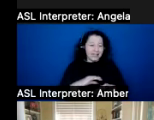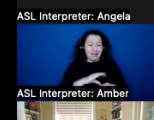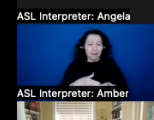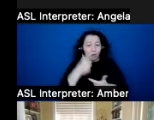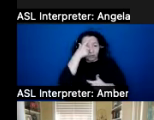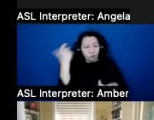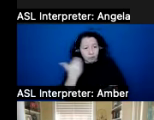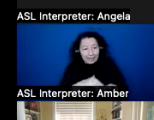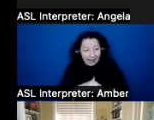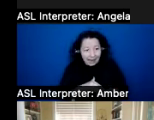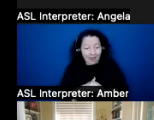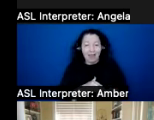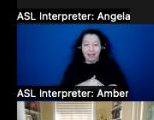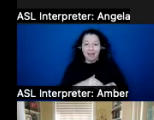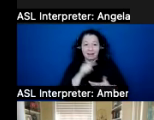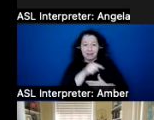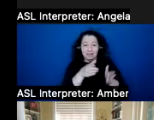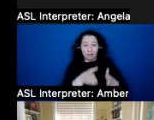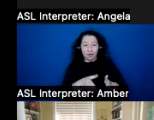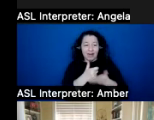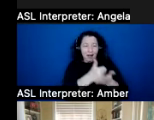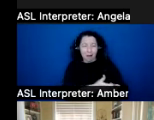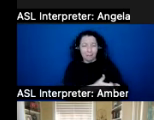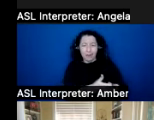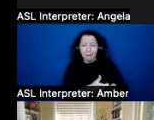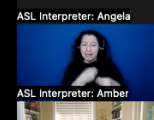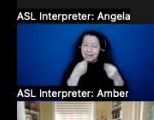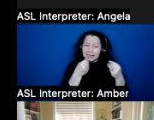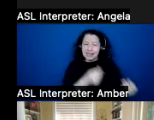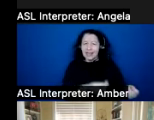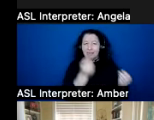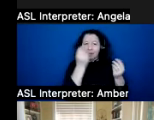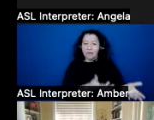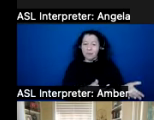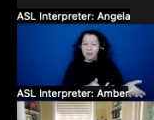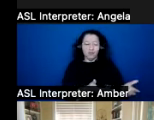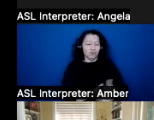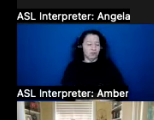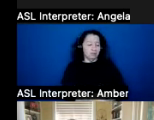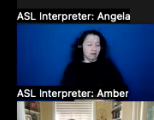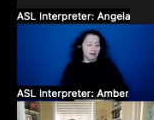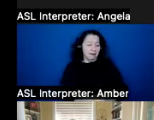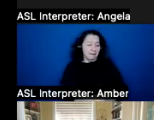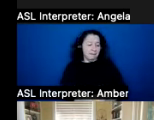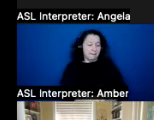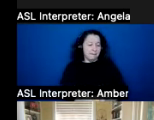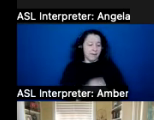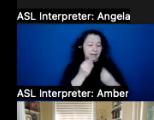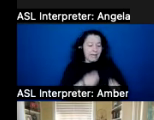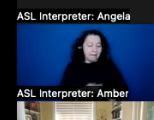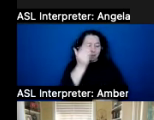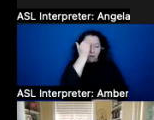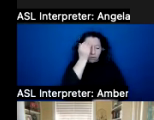them assist them, give them the information and the knowledge of what's going to